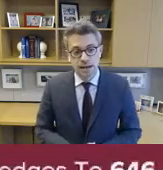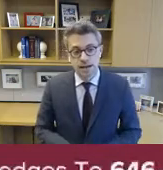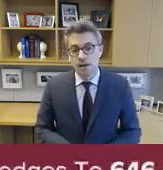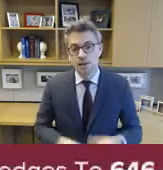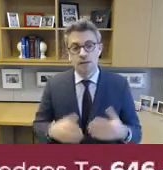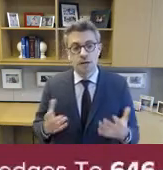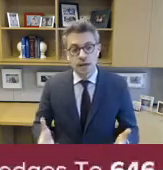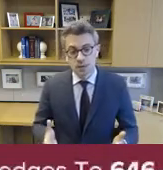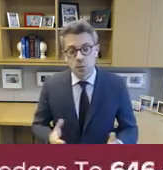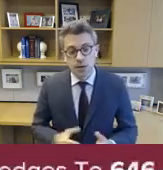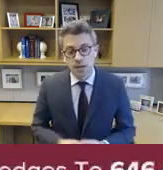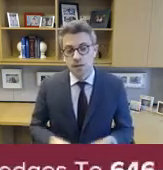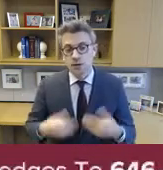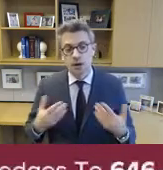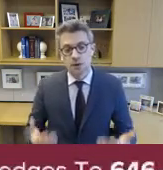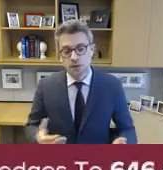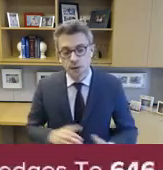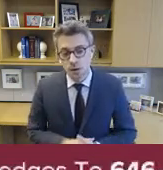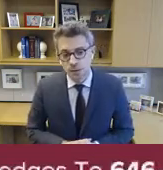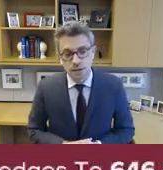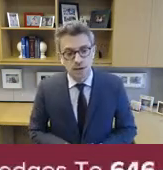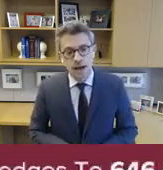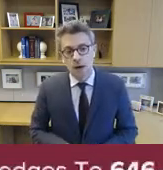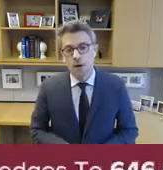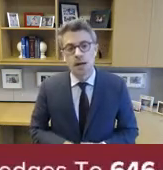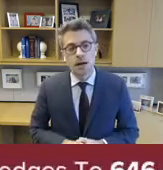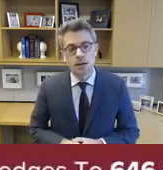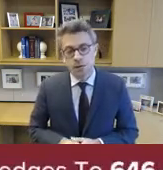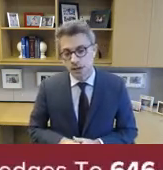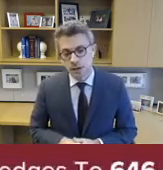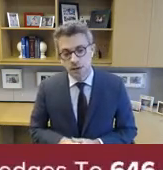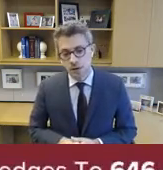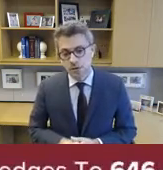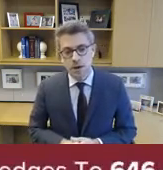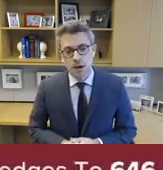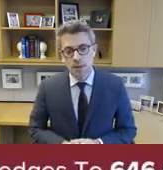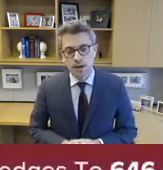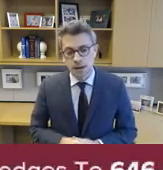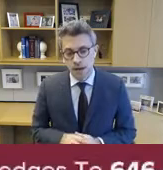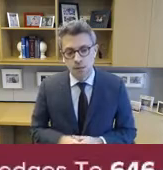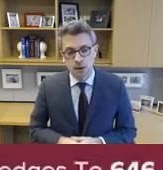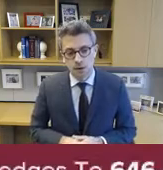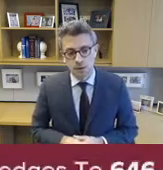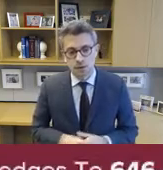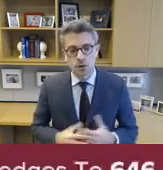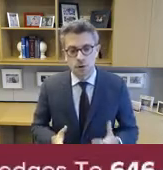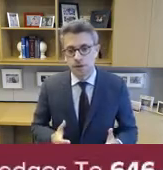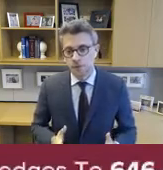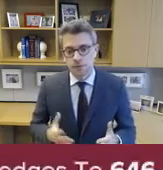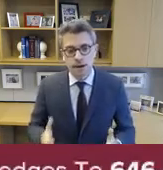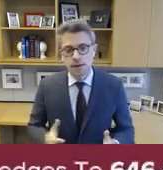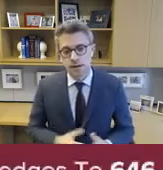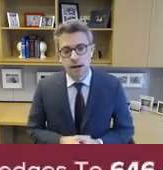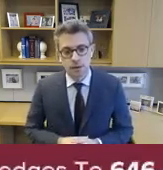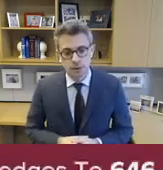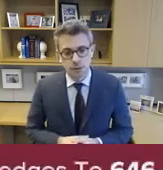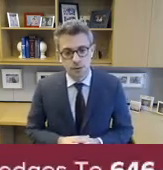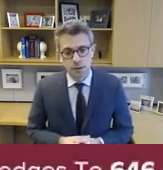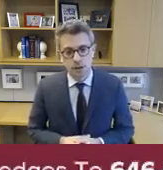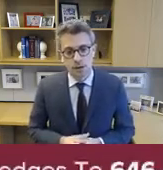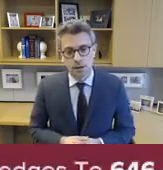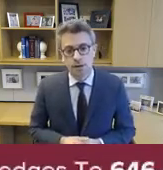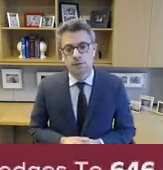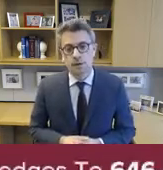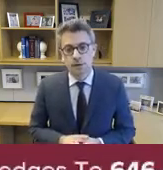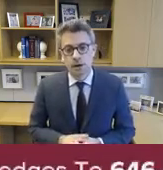rest of the day, for the next week. So, if you don't give now, you can give another time. And again, we are just so grateful for any dollar